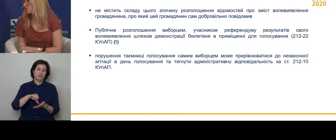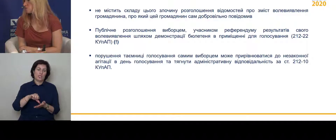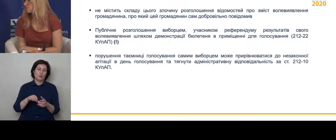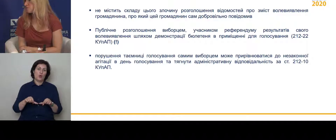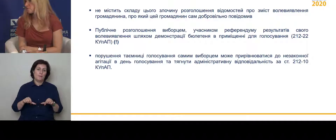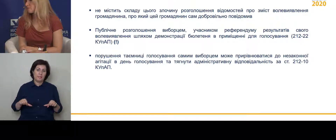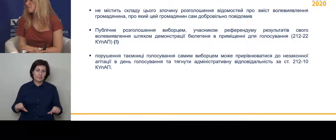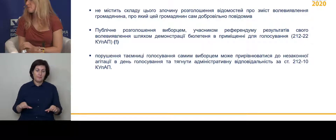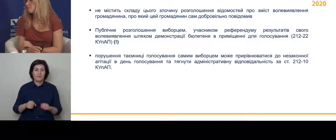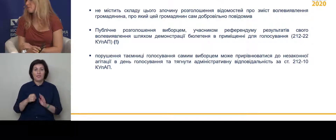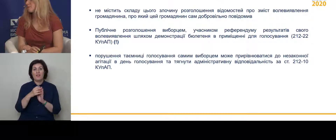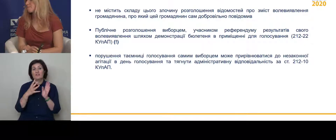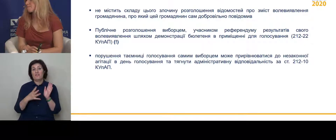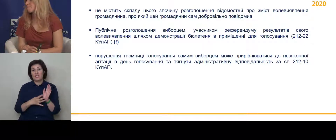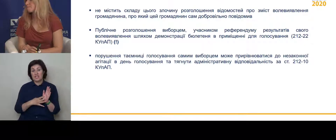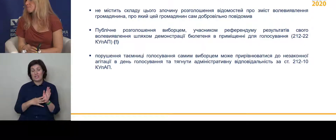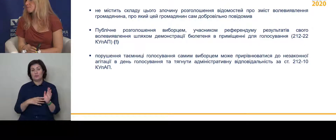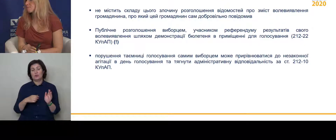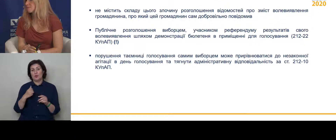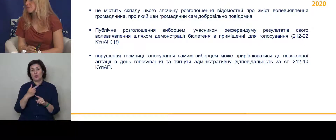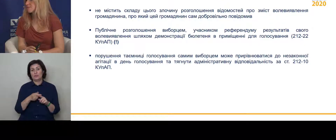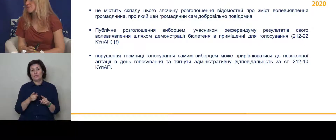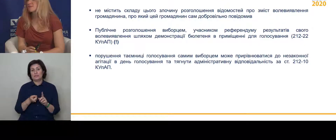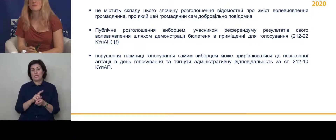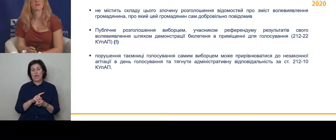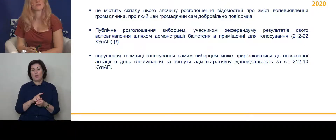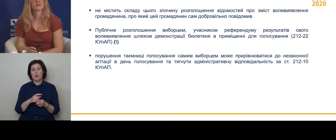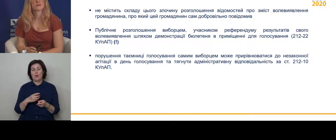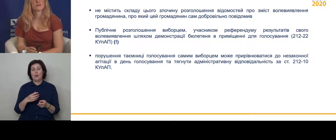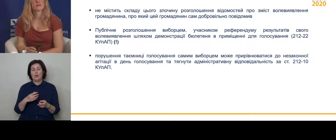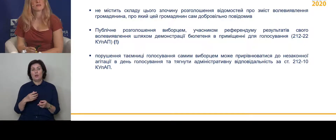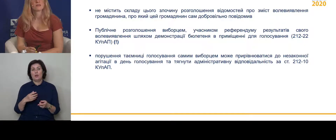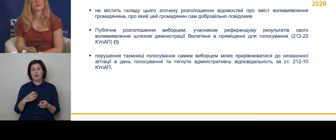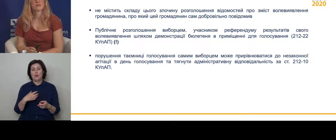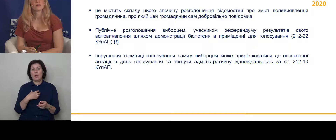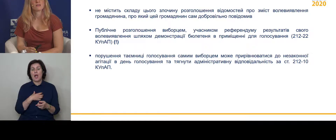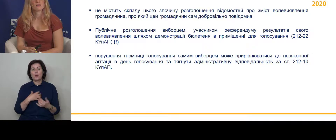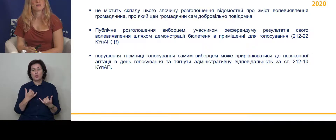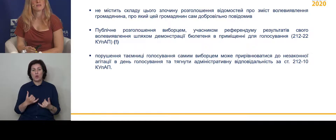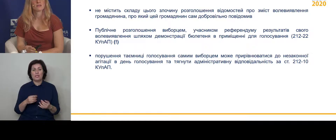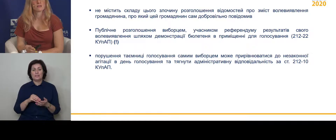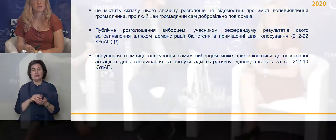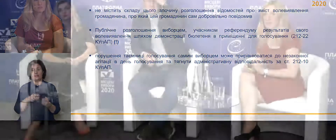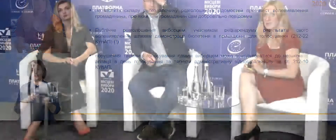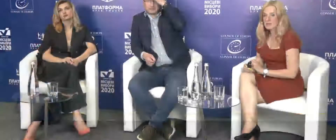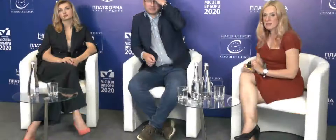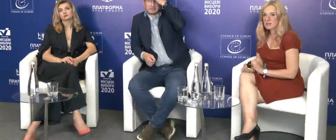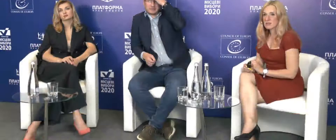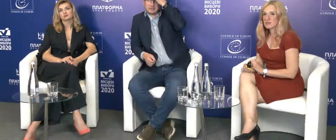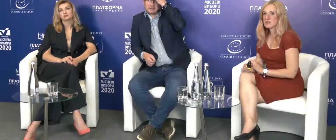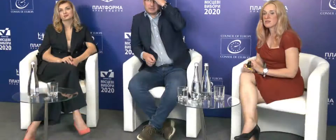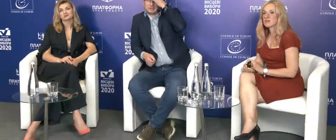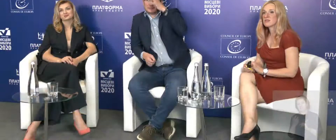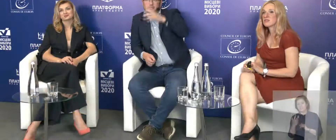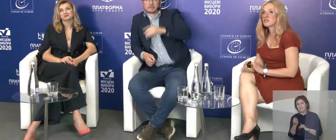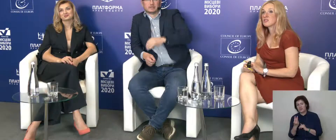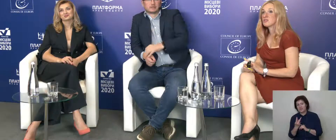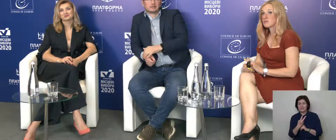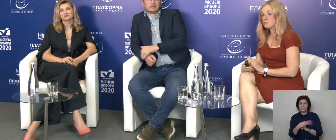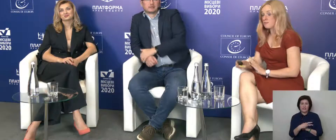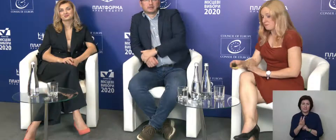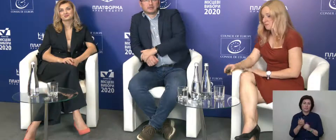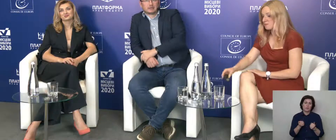voted, has disclosed it. In 2019, it has become quite relevant. The issues